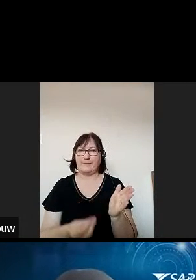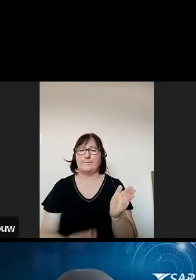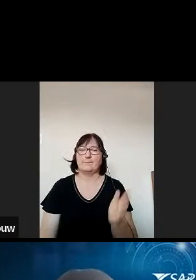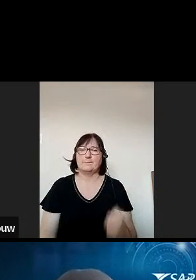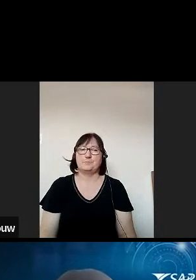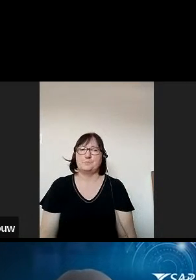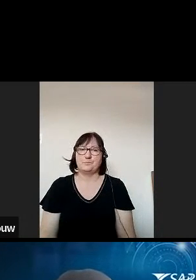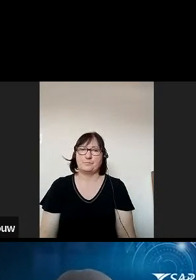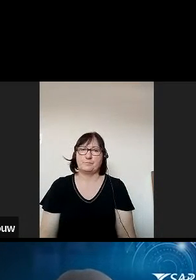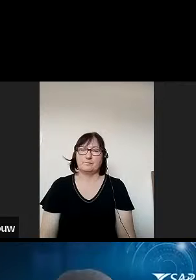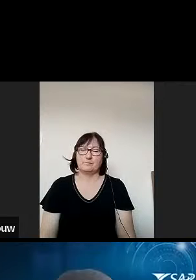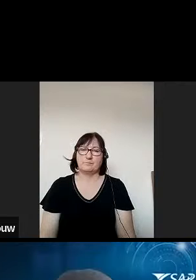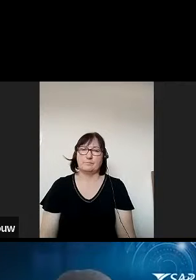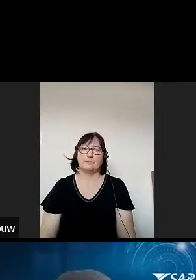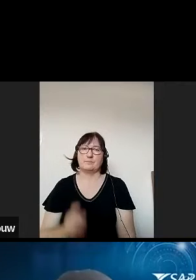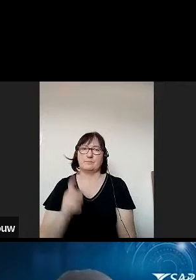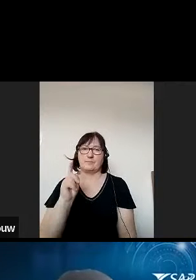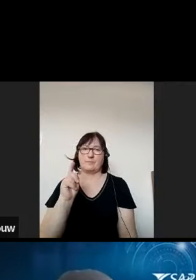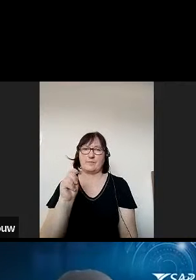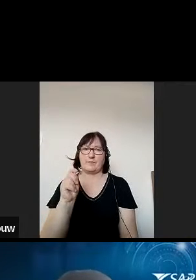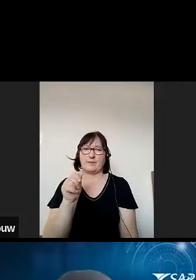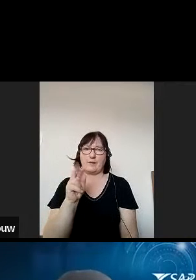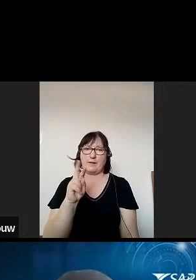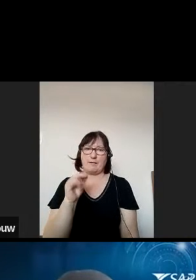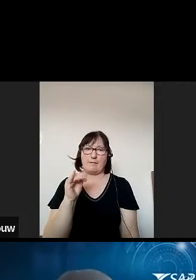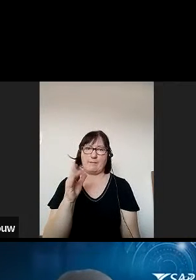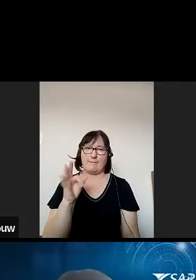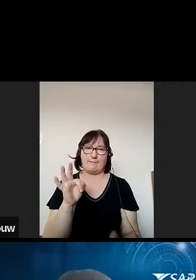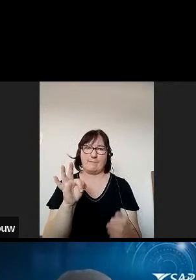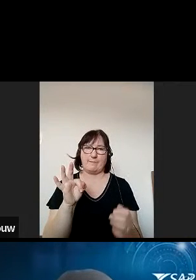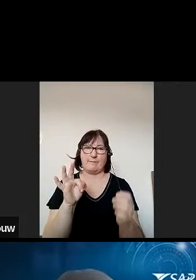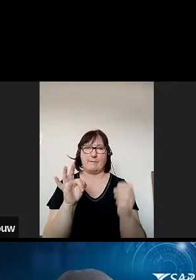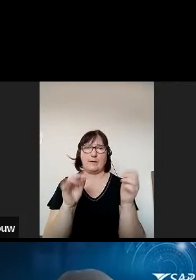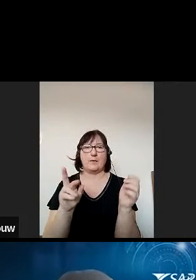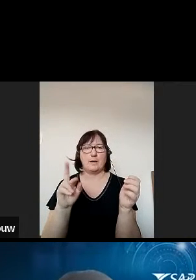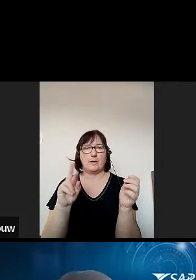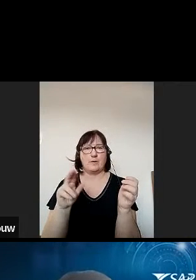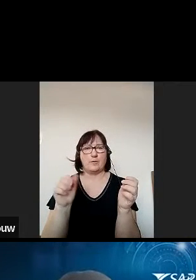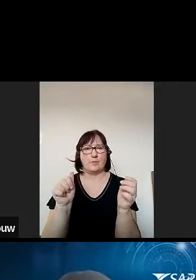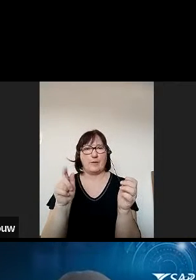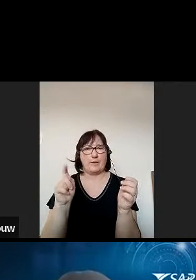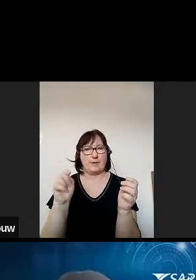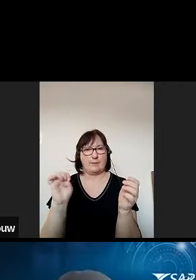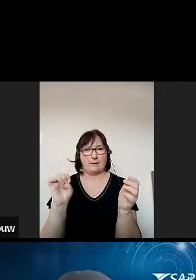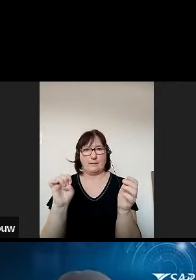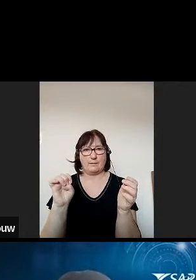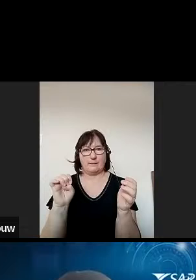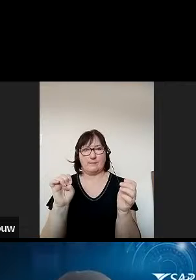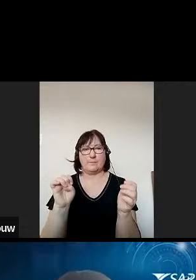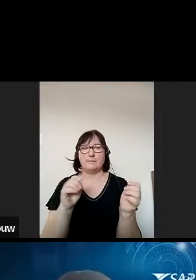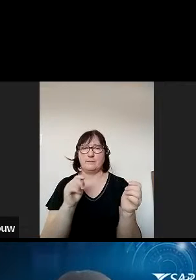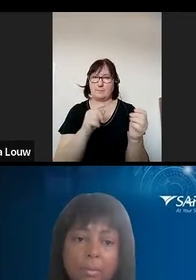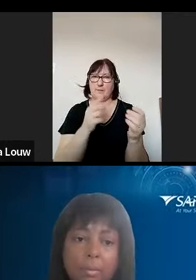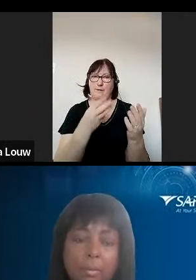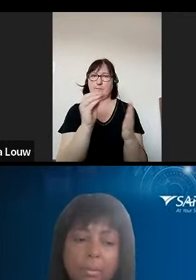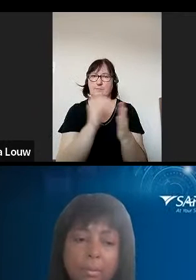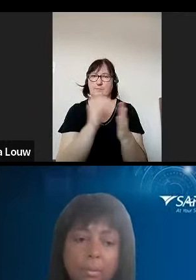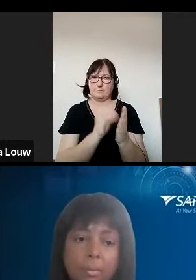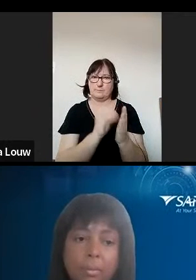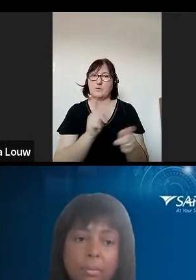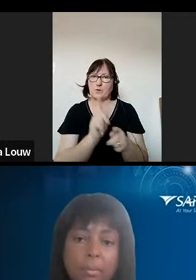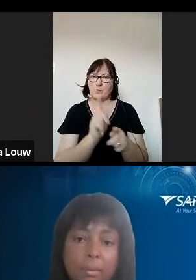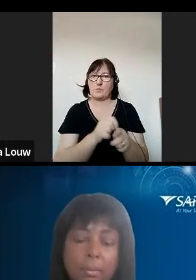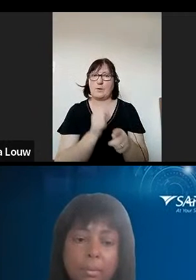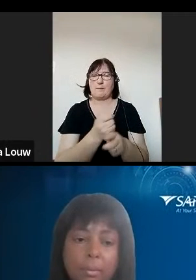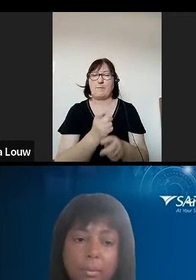tariff rates that are shown there are actually the bound rates that can be paid through